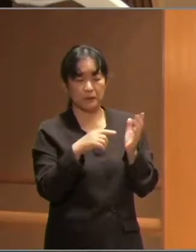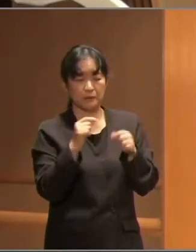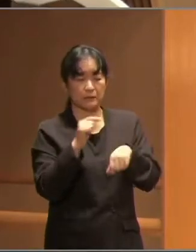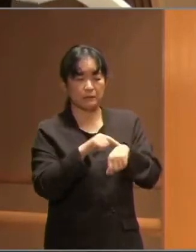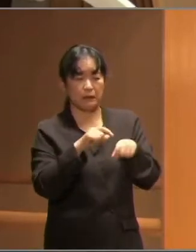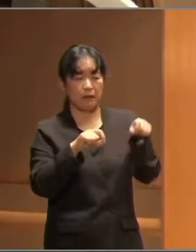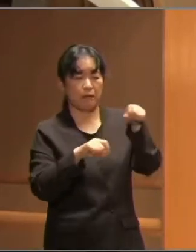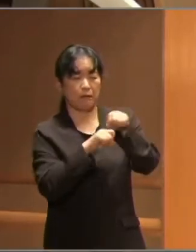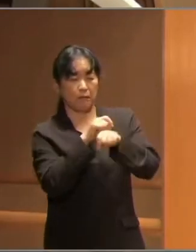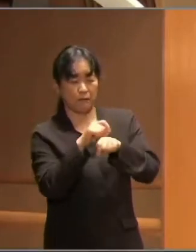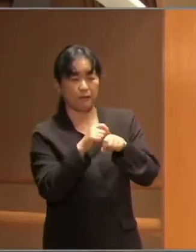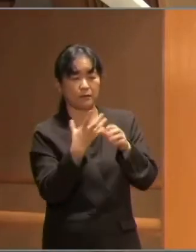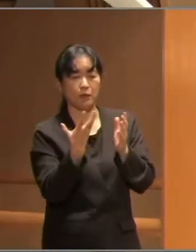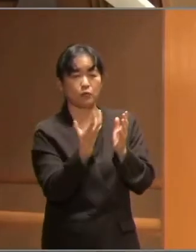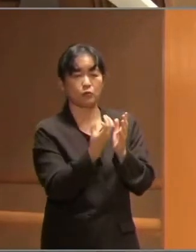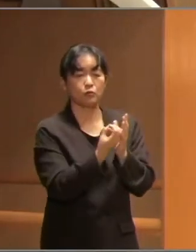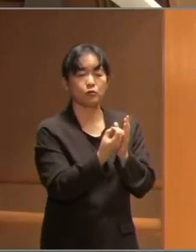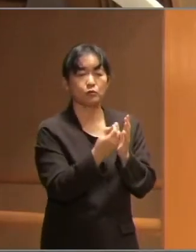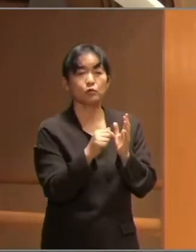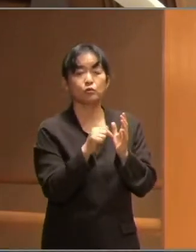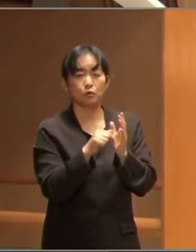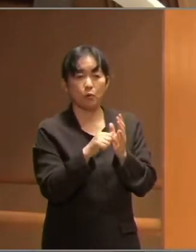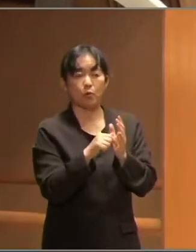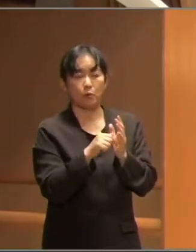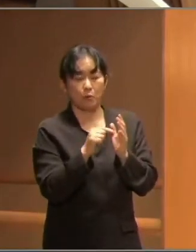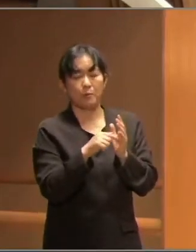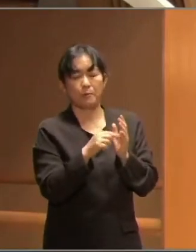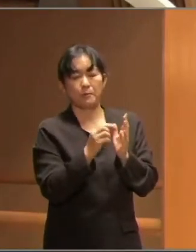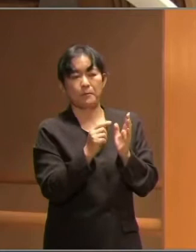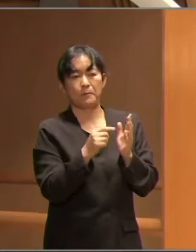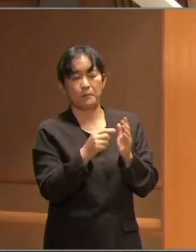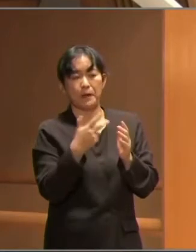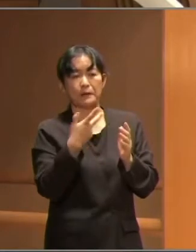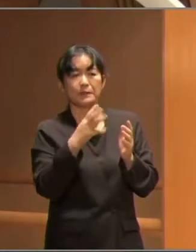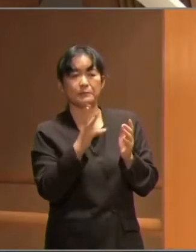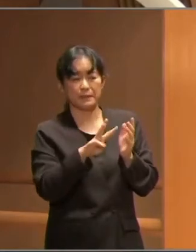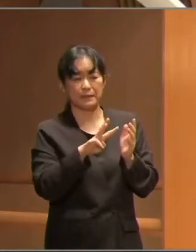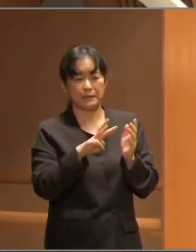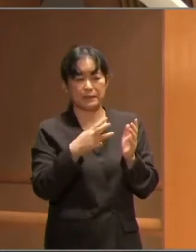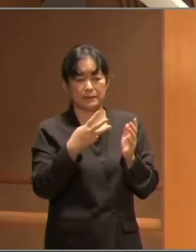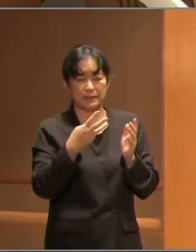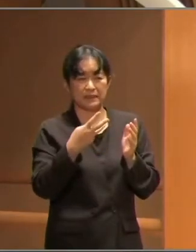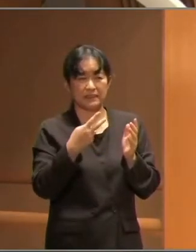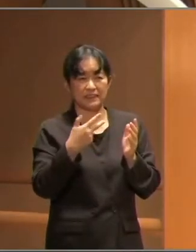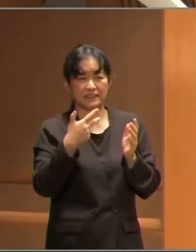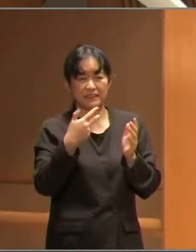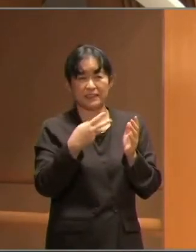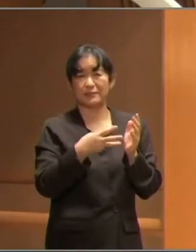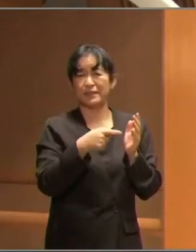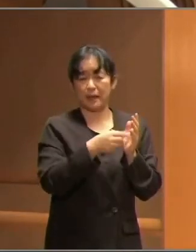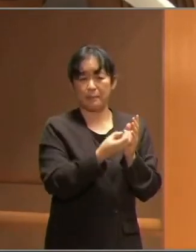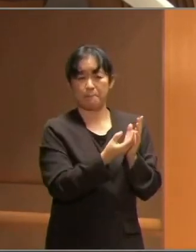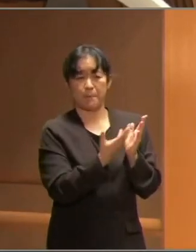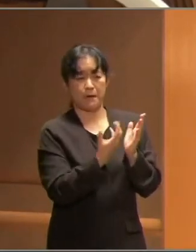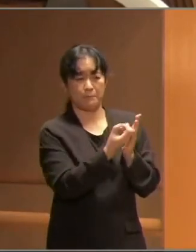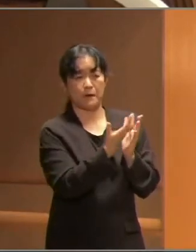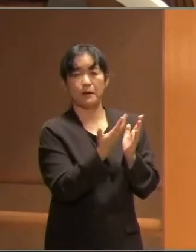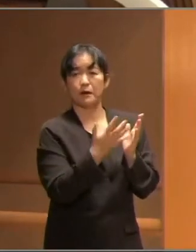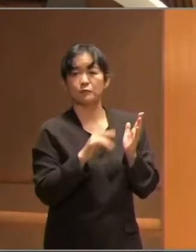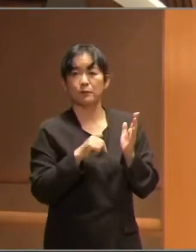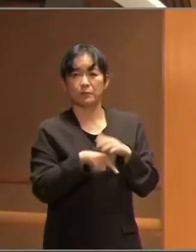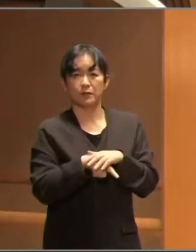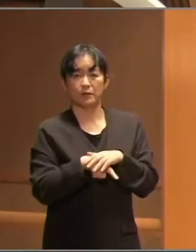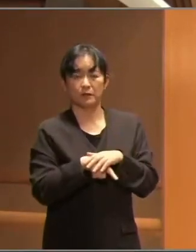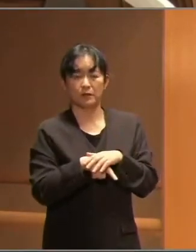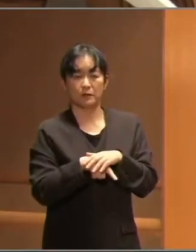long time to dry up, the stain appears from the board to the paper, and then the